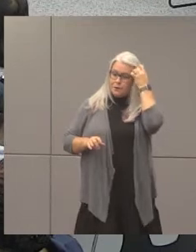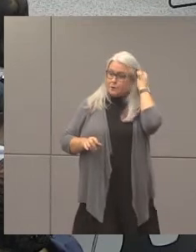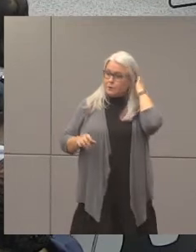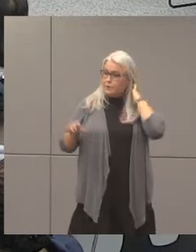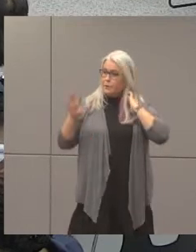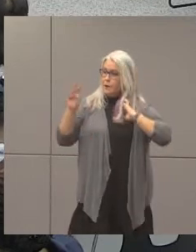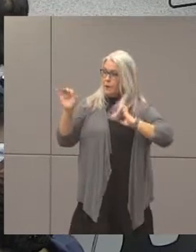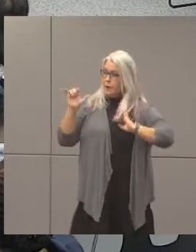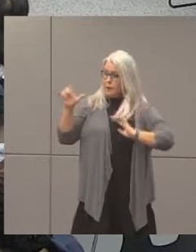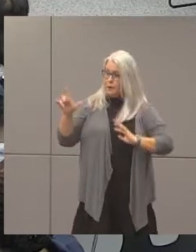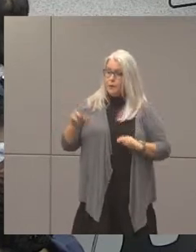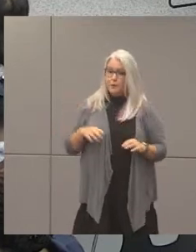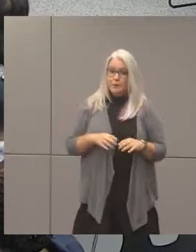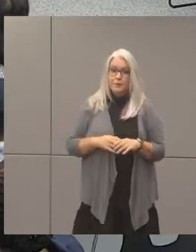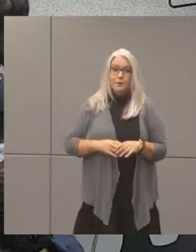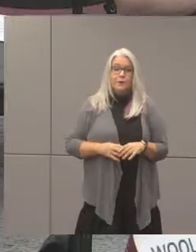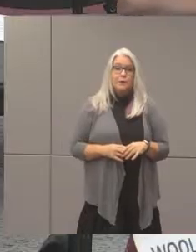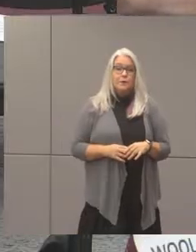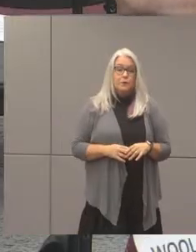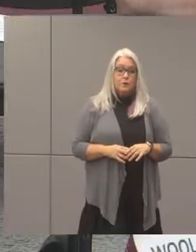Michael?